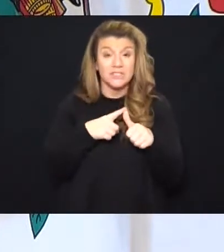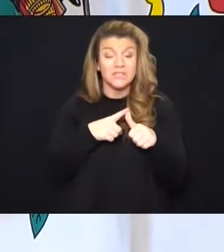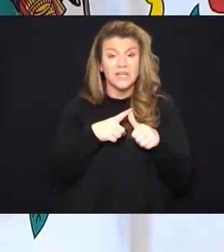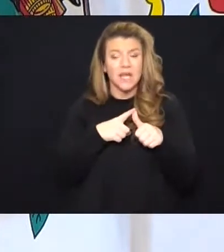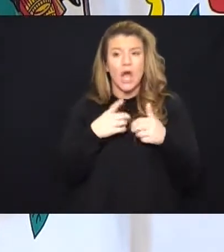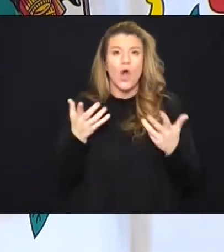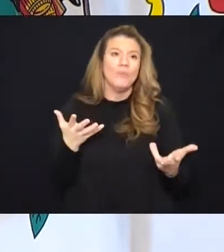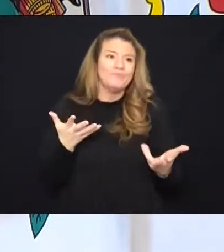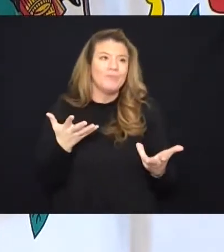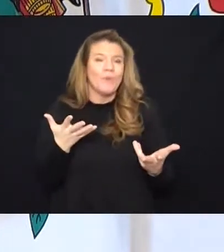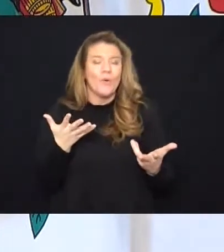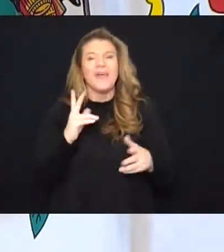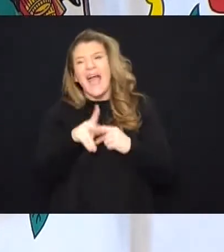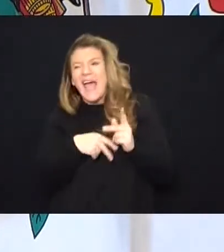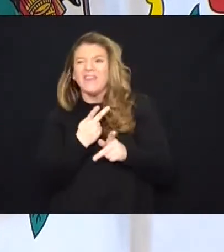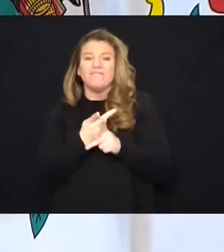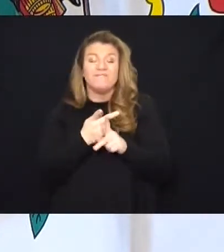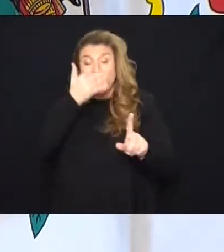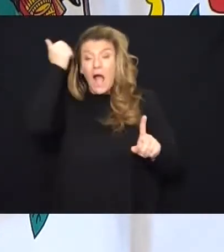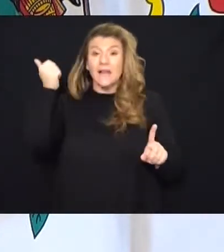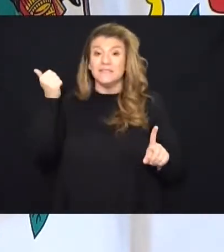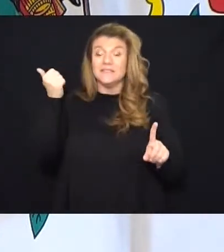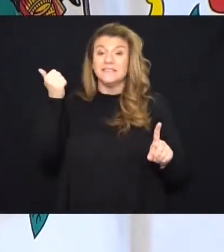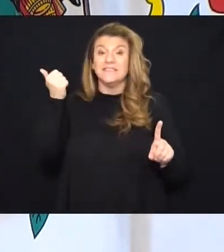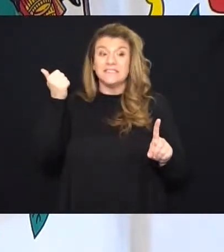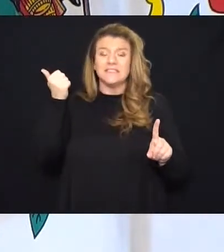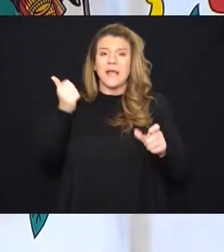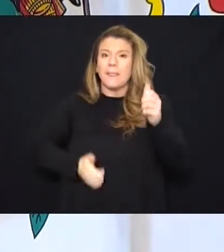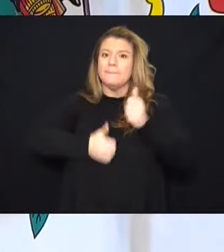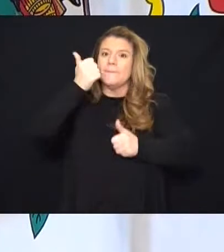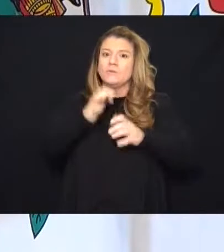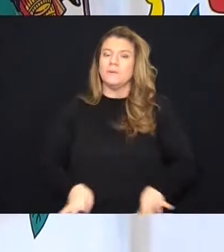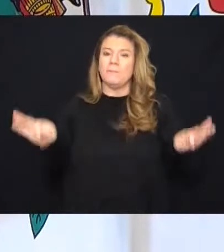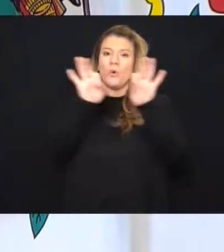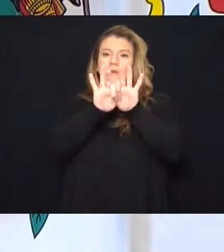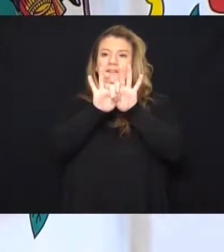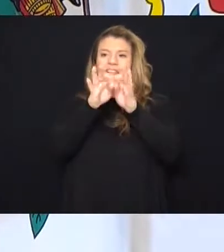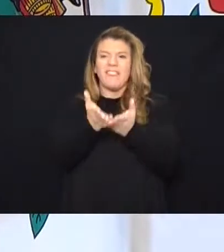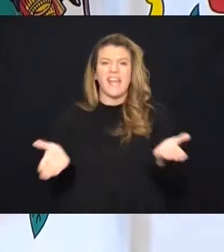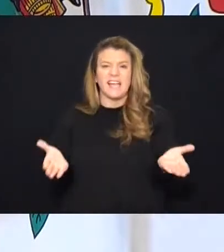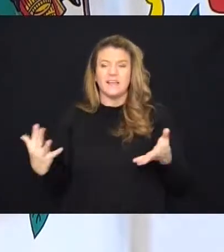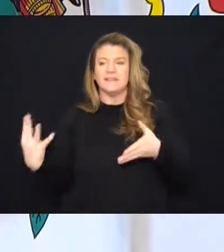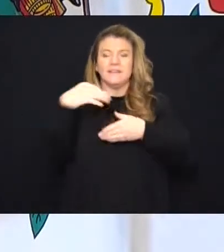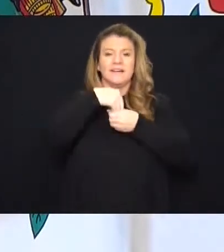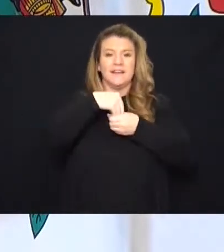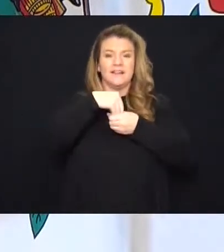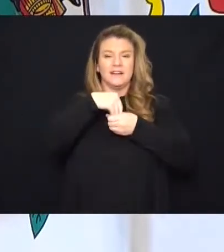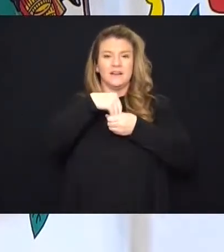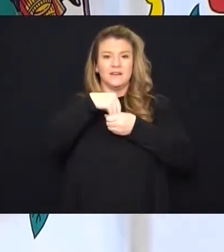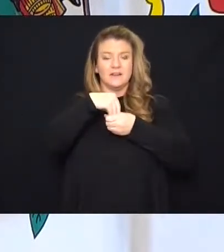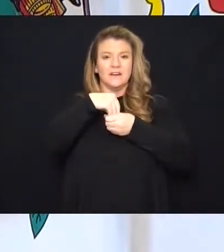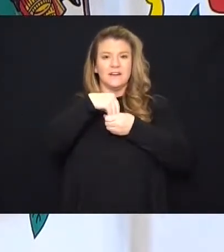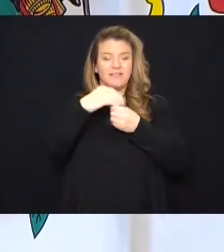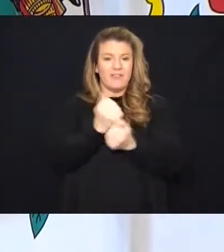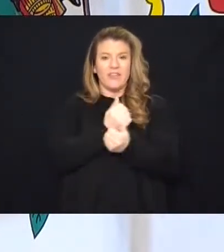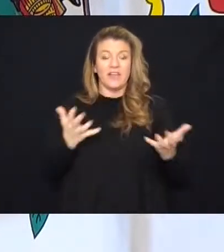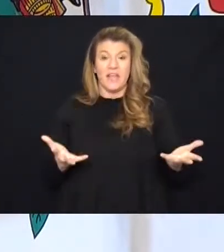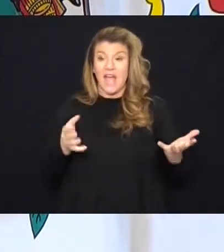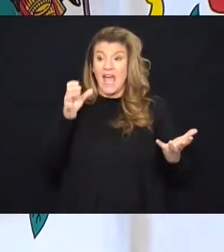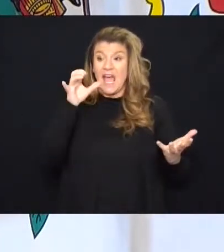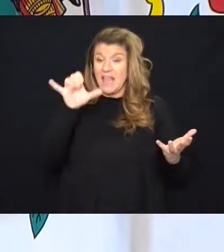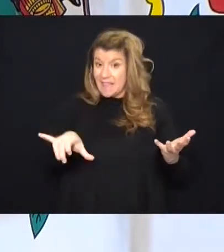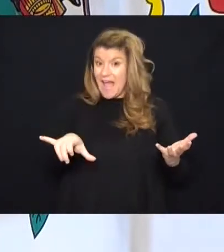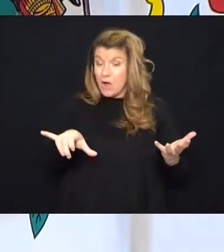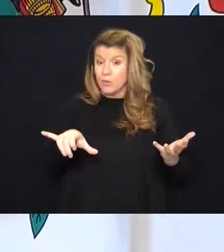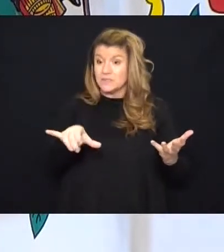we've kind of forgotten the most important ingredient of the whole deal, and that